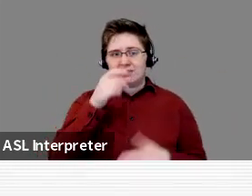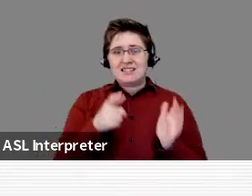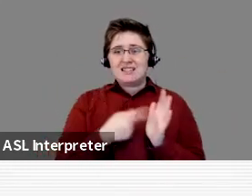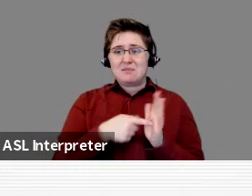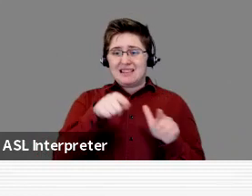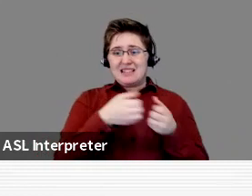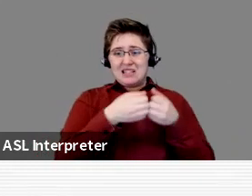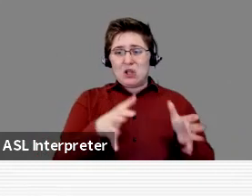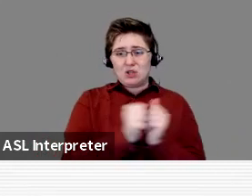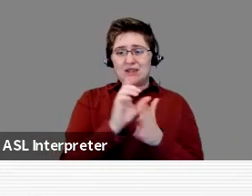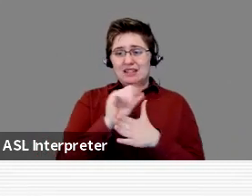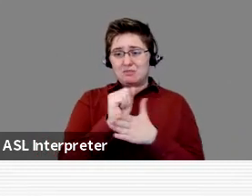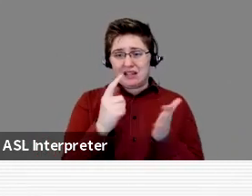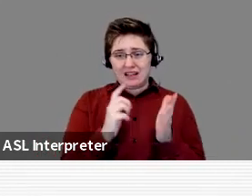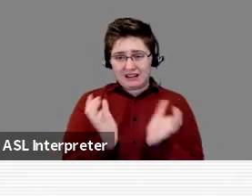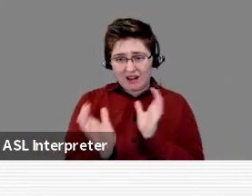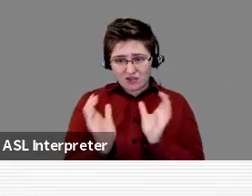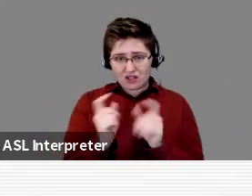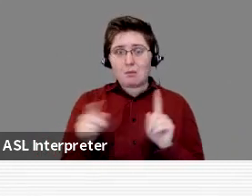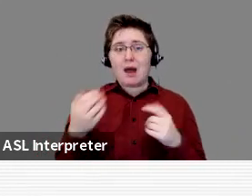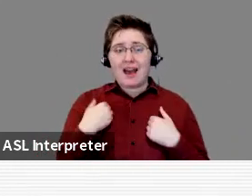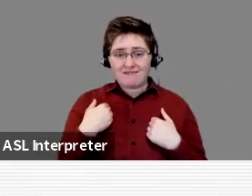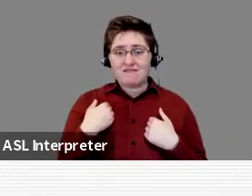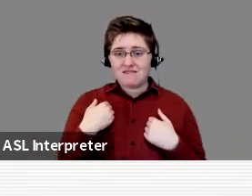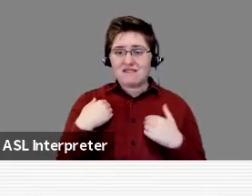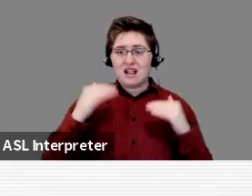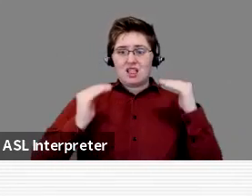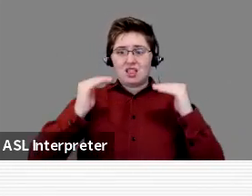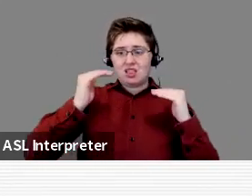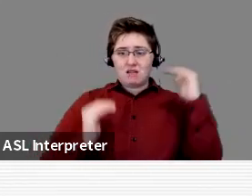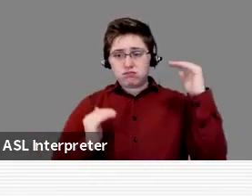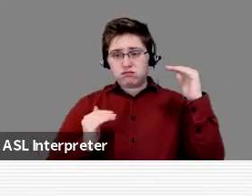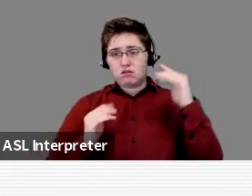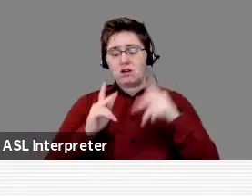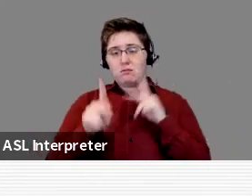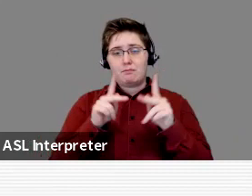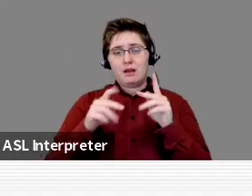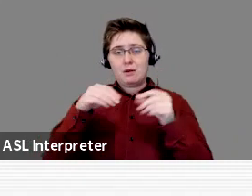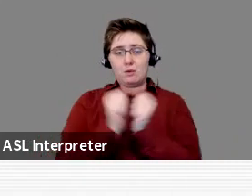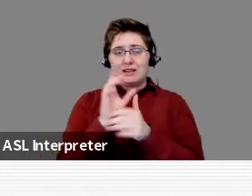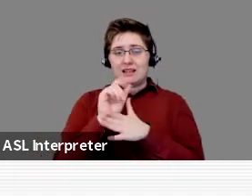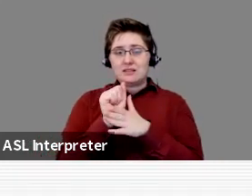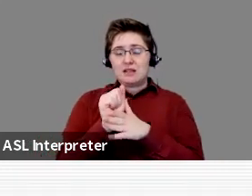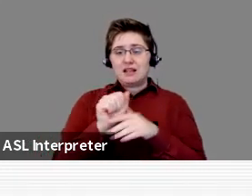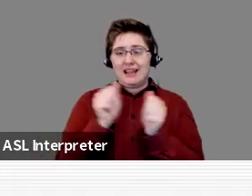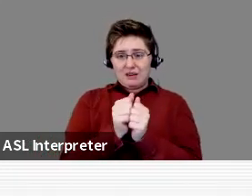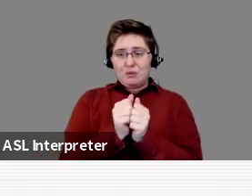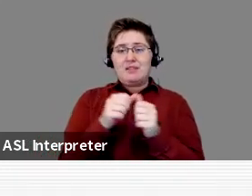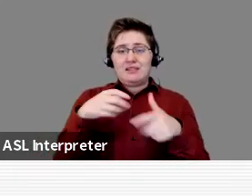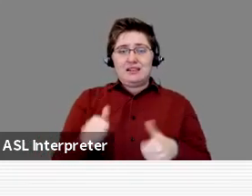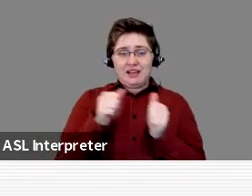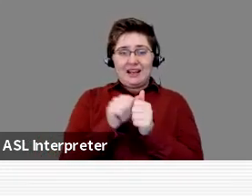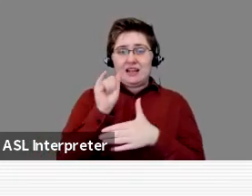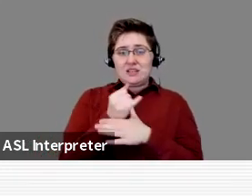disability conversation, but we do have disproportionate amounts of people with disabilities in institutions broadly, not just